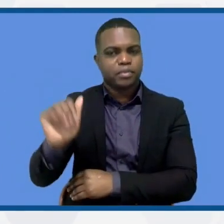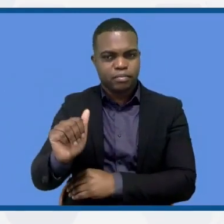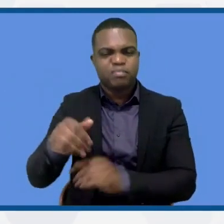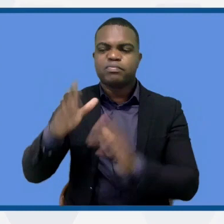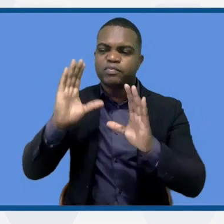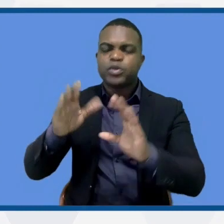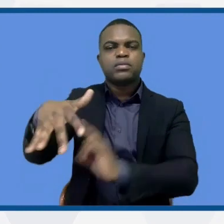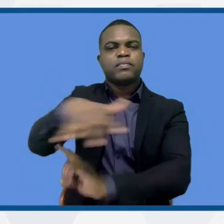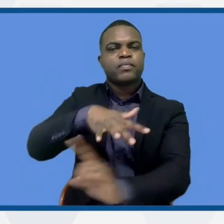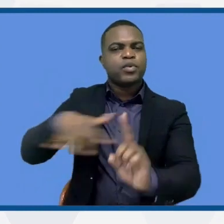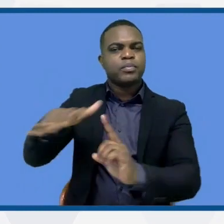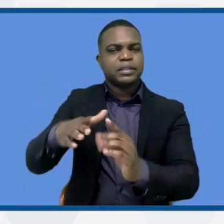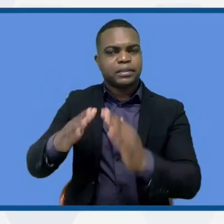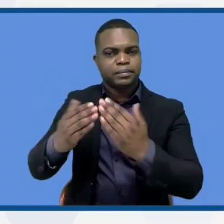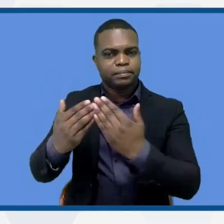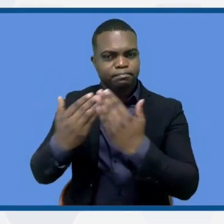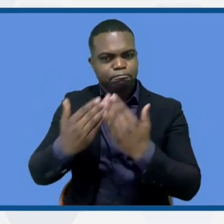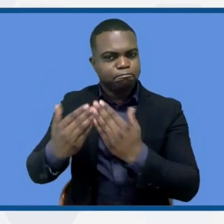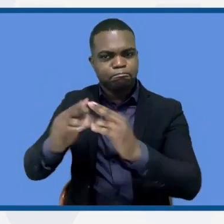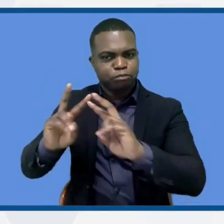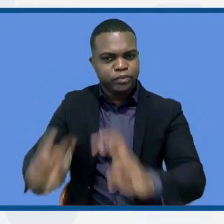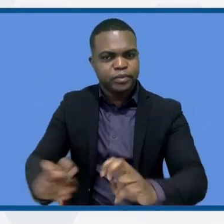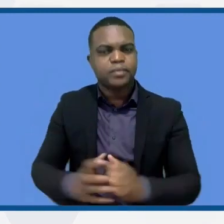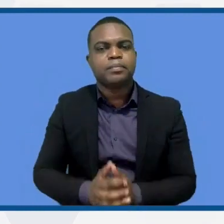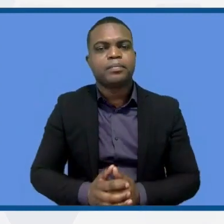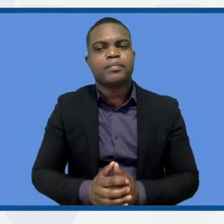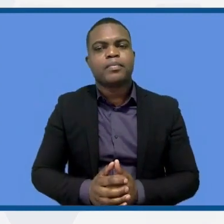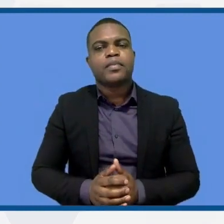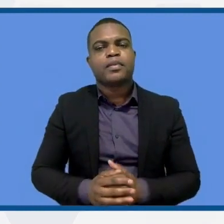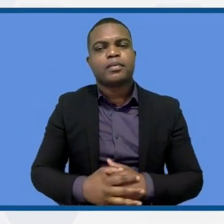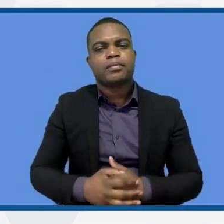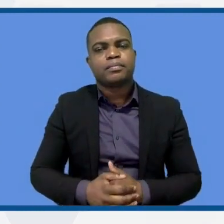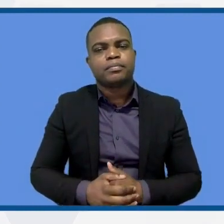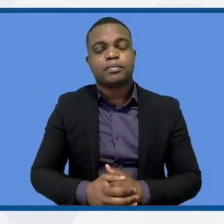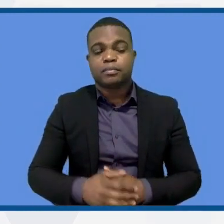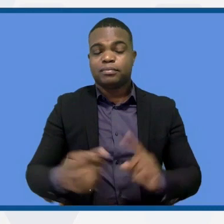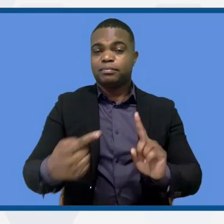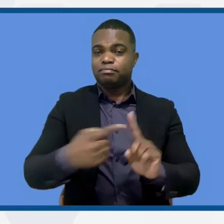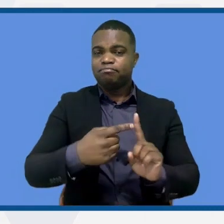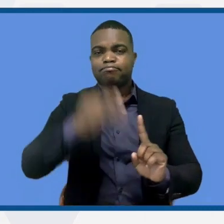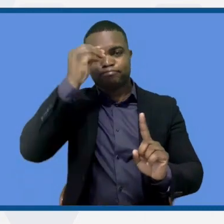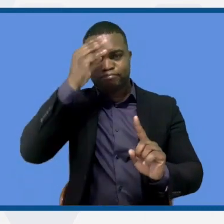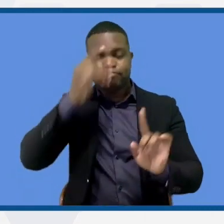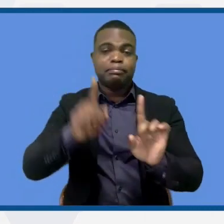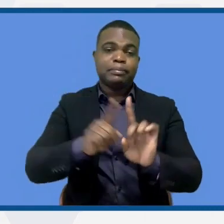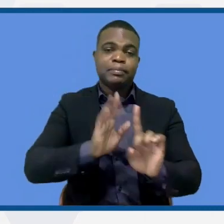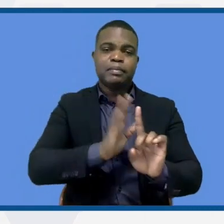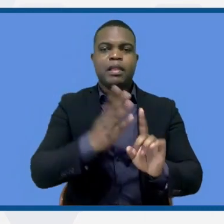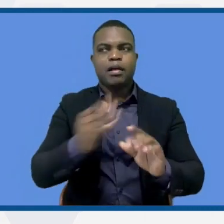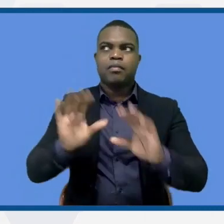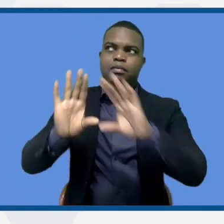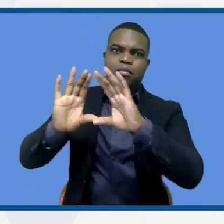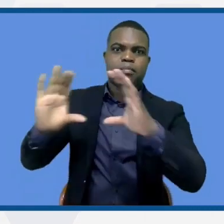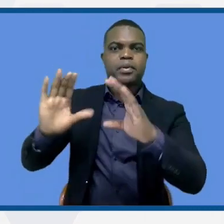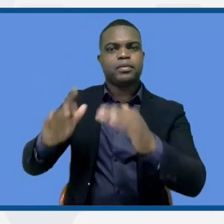He has been the director of the disaster risk management in Colombia from 92 to 95, president of the Colombian Association